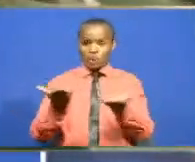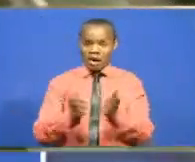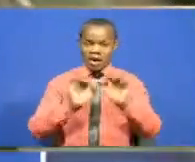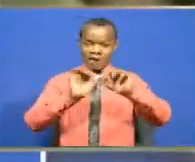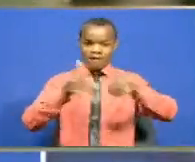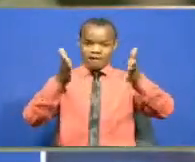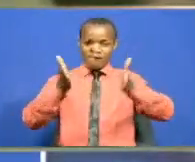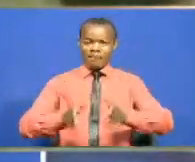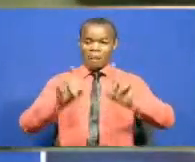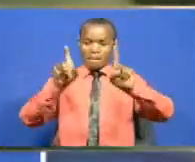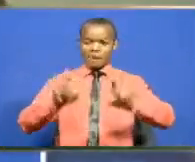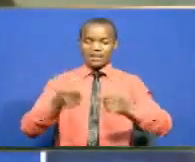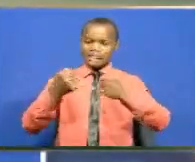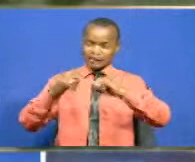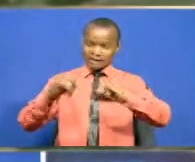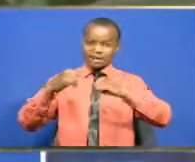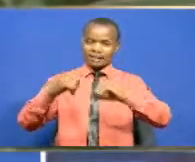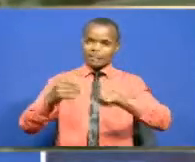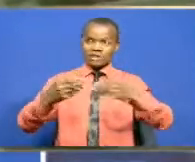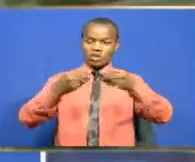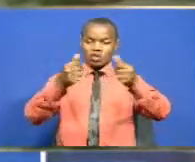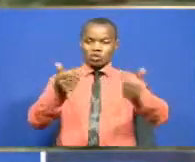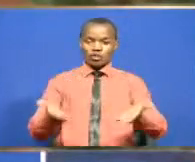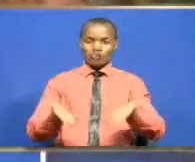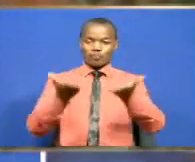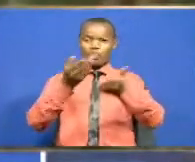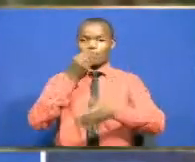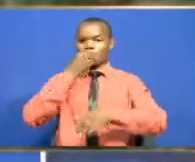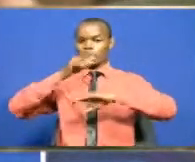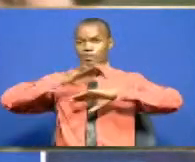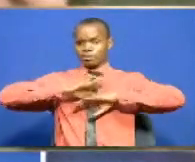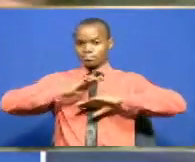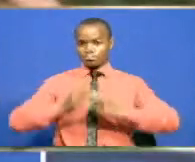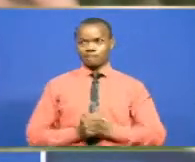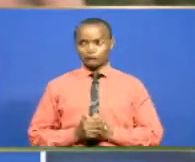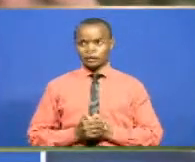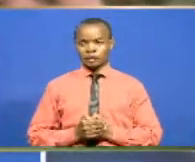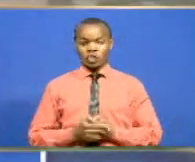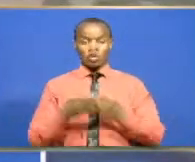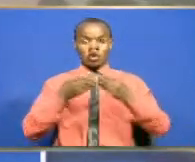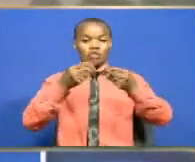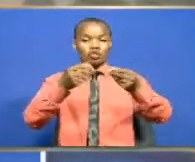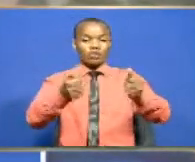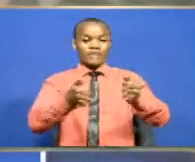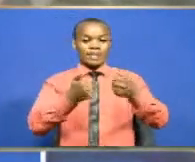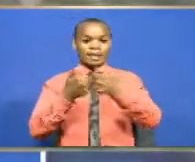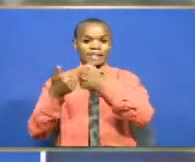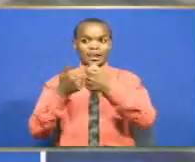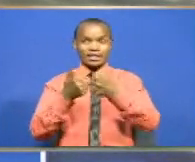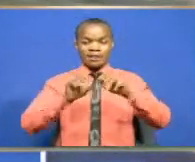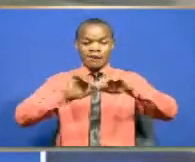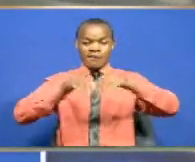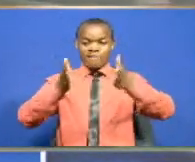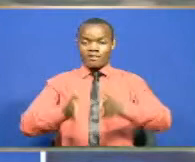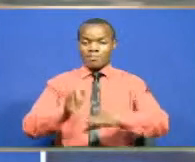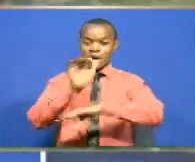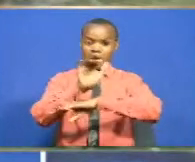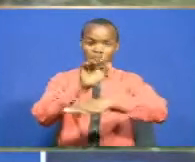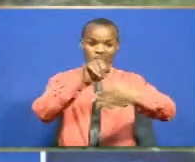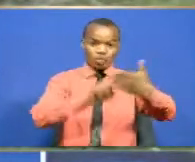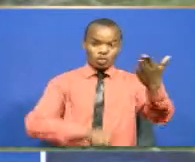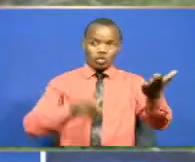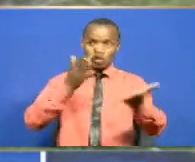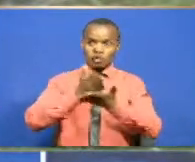to grapple with in a bid to boost food production. To address the challenges, farmers are being encouraged to embrace crop